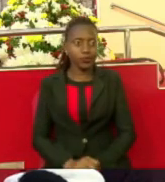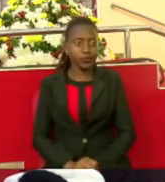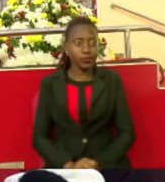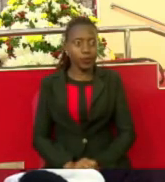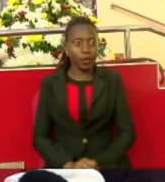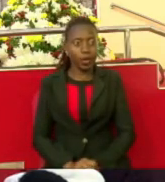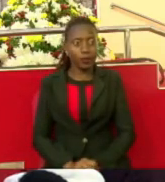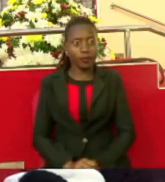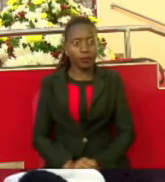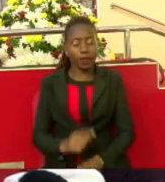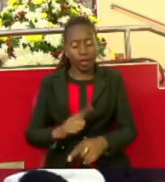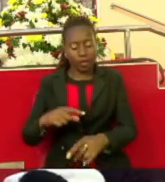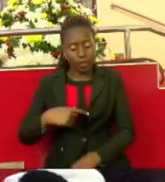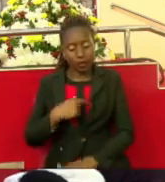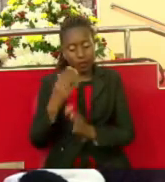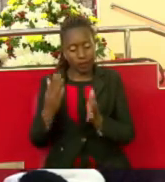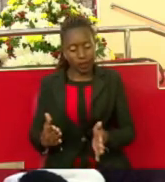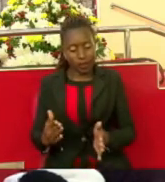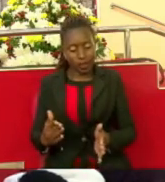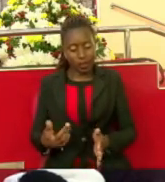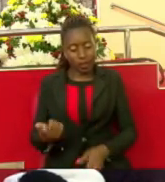When the visitors would come when we were young,